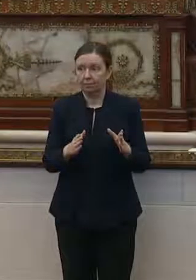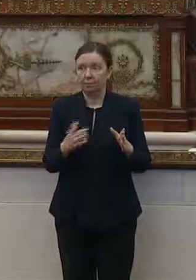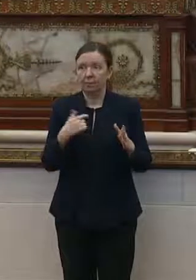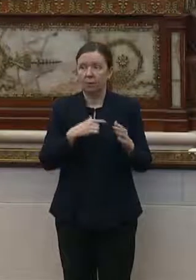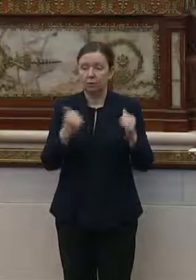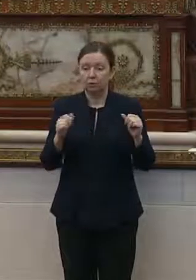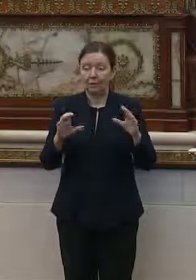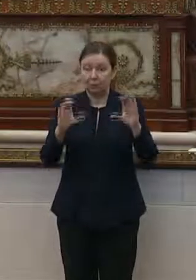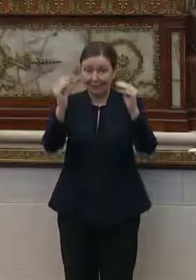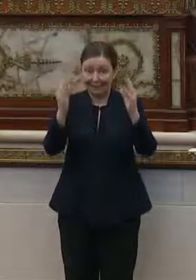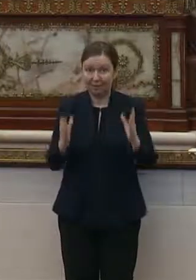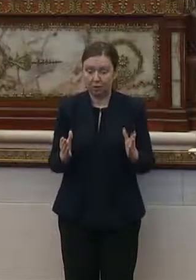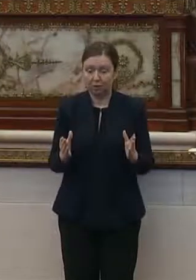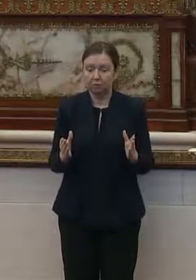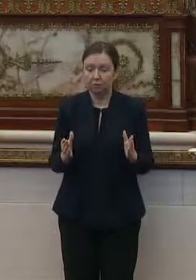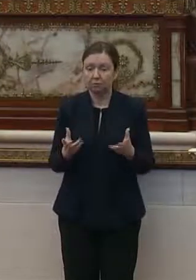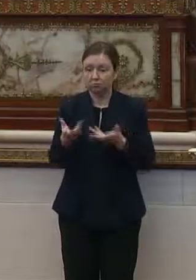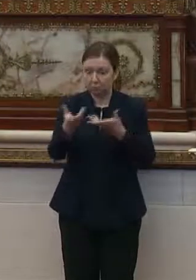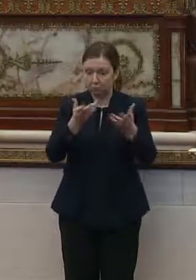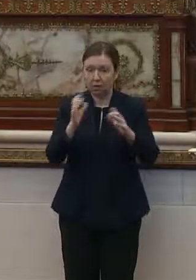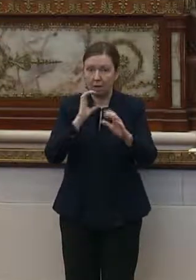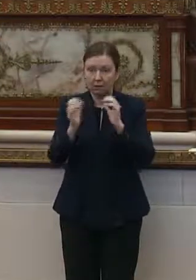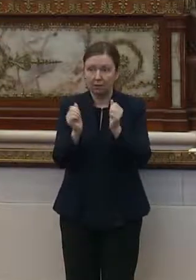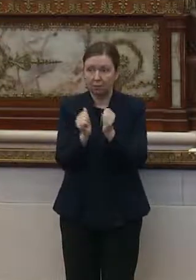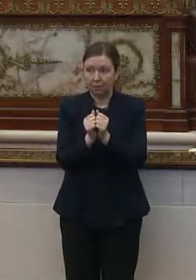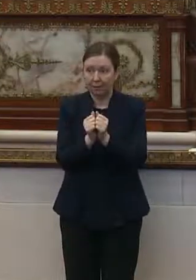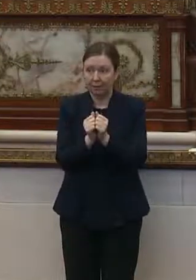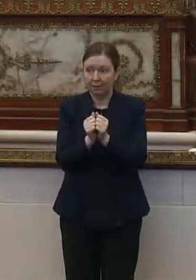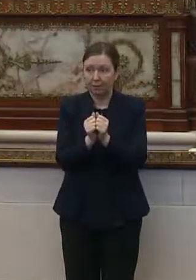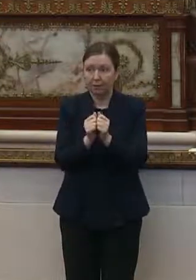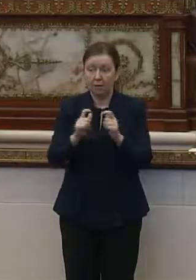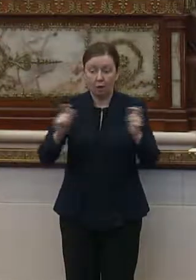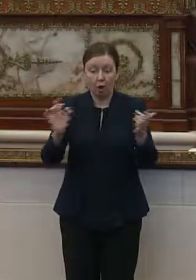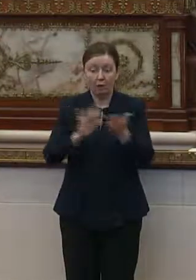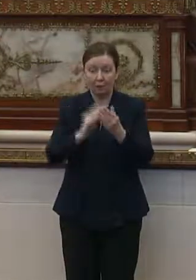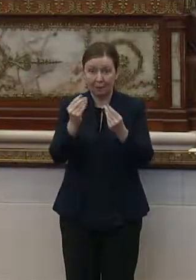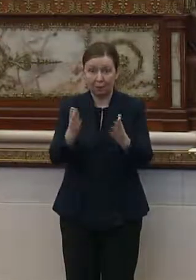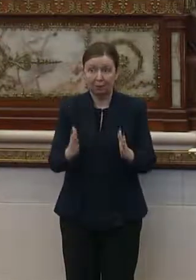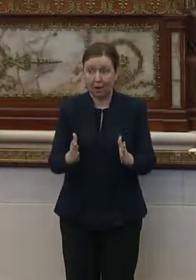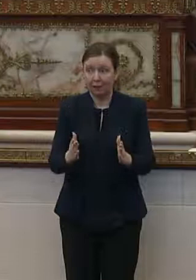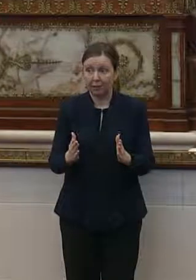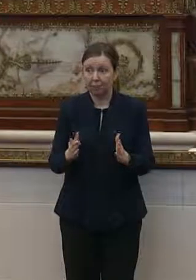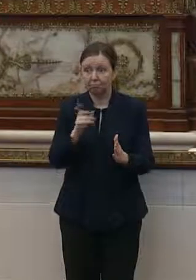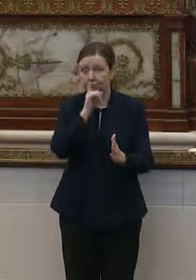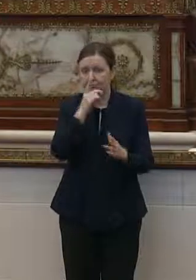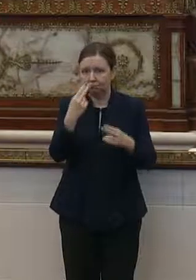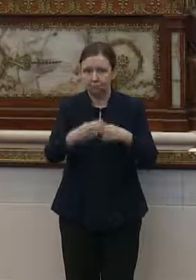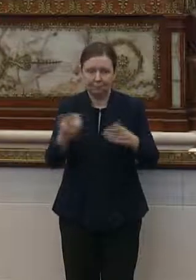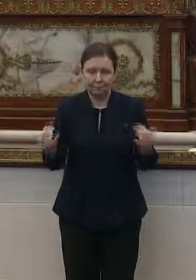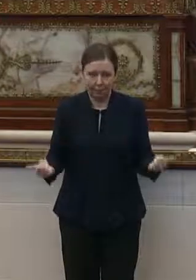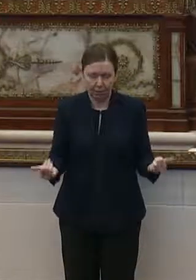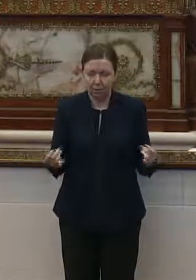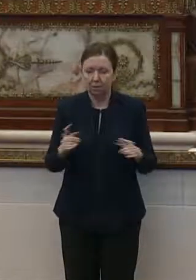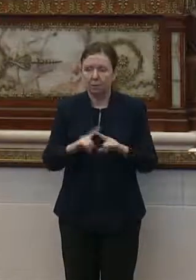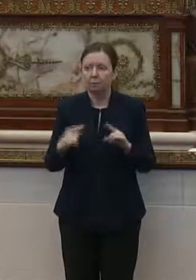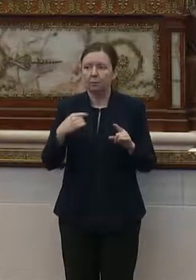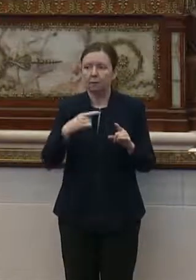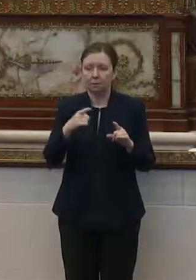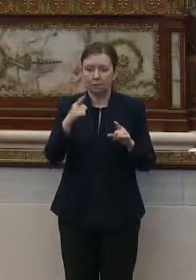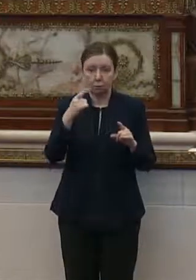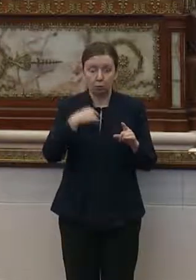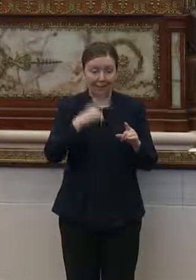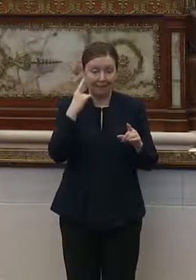do teachers, we've engaged in a conversation with a large medical provider that I don't want to give the name for here that says we think we can do